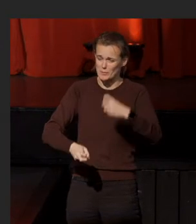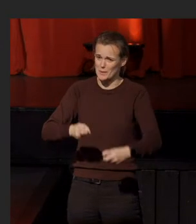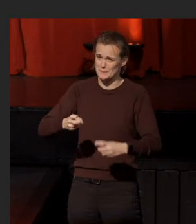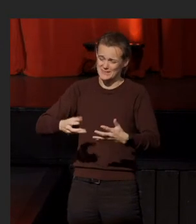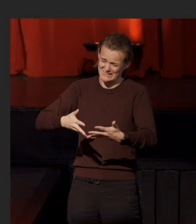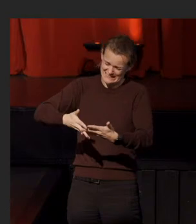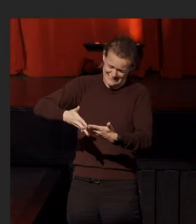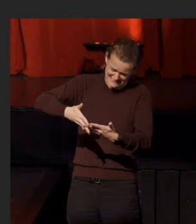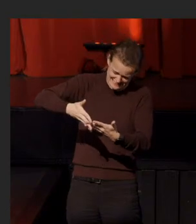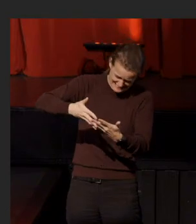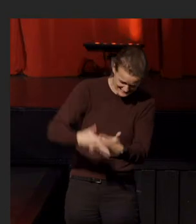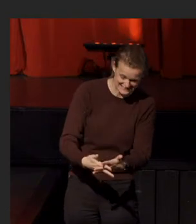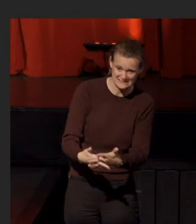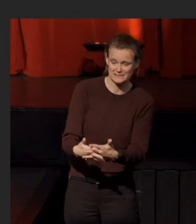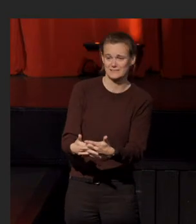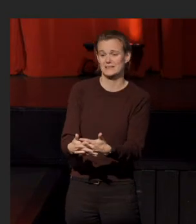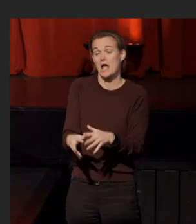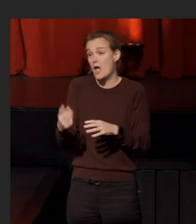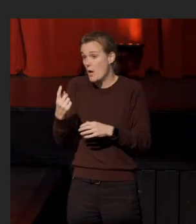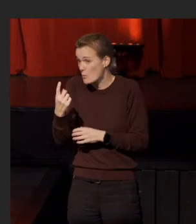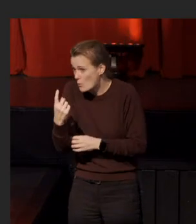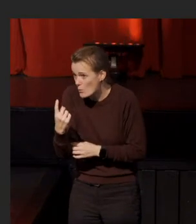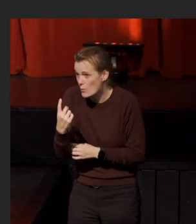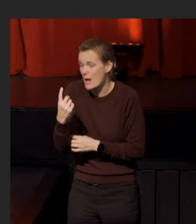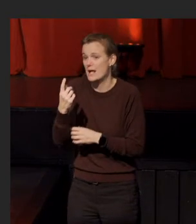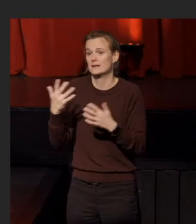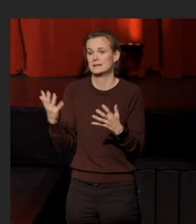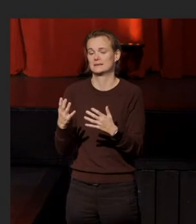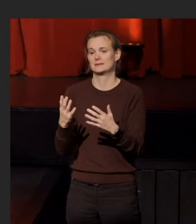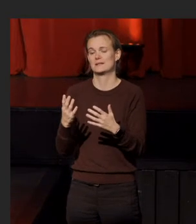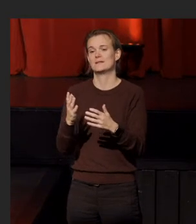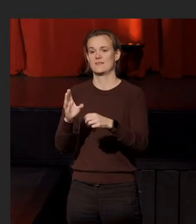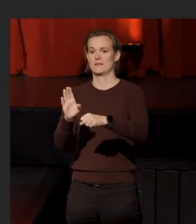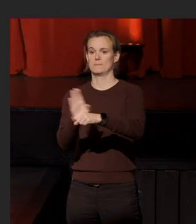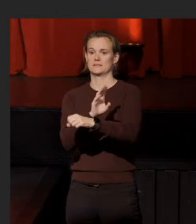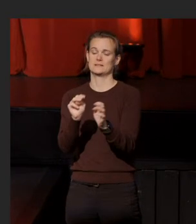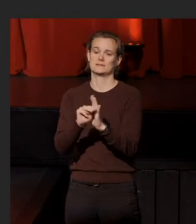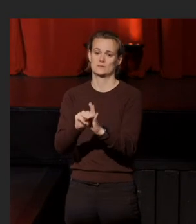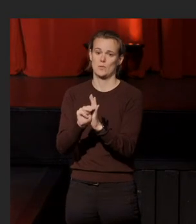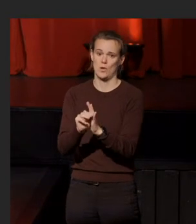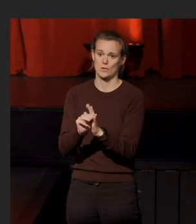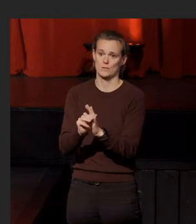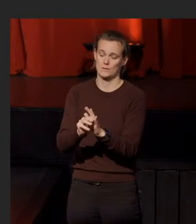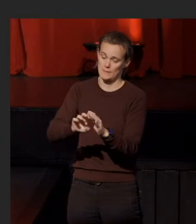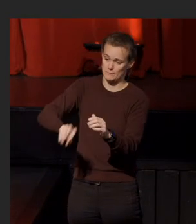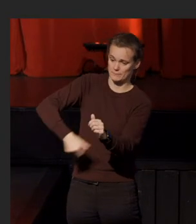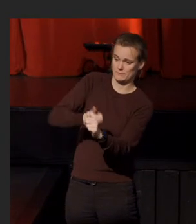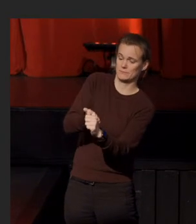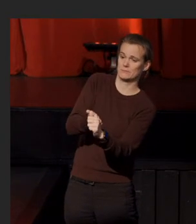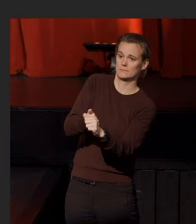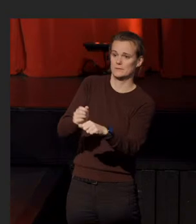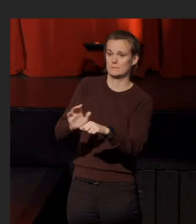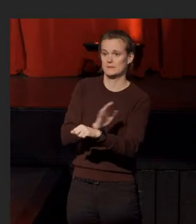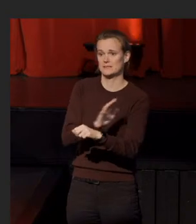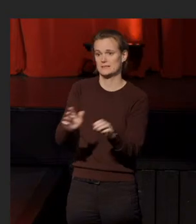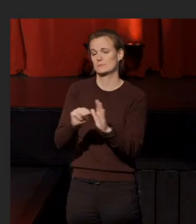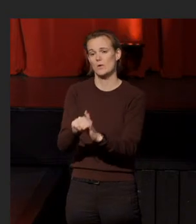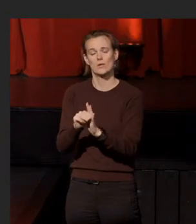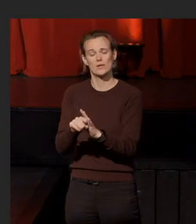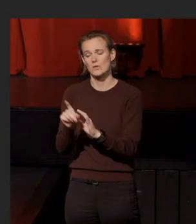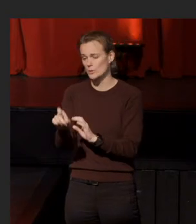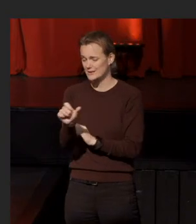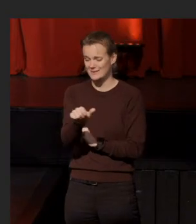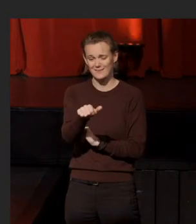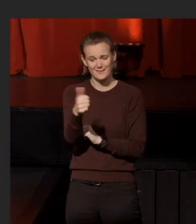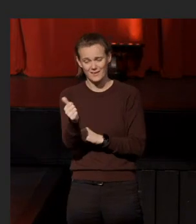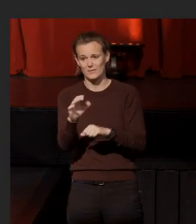with one exception, I would say, which is the underlying business model. We desperately need alternatives to platforms that